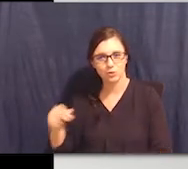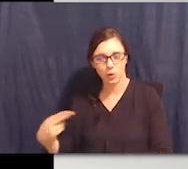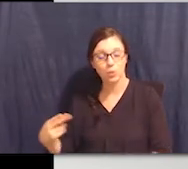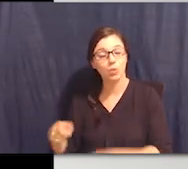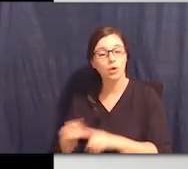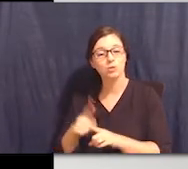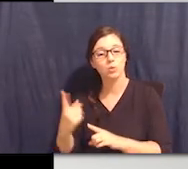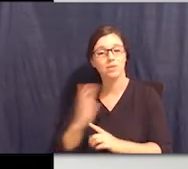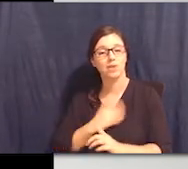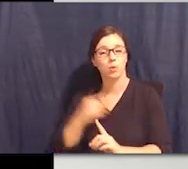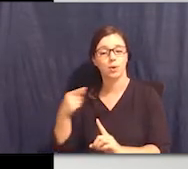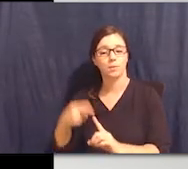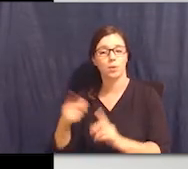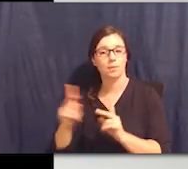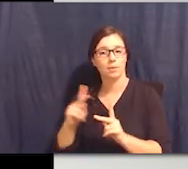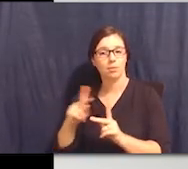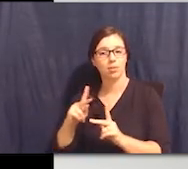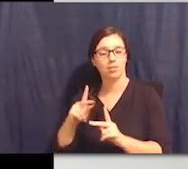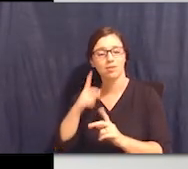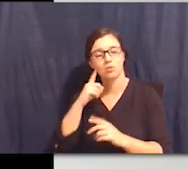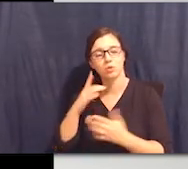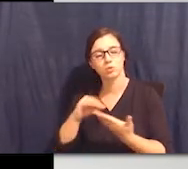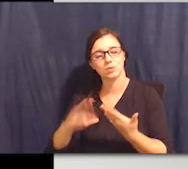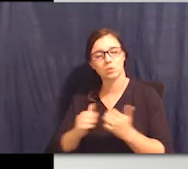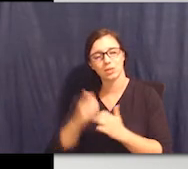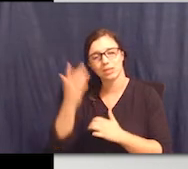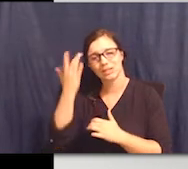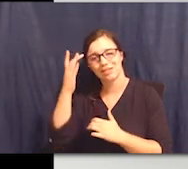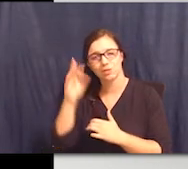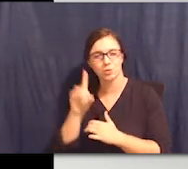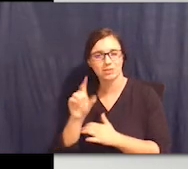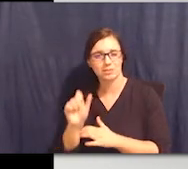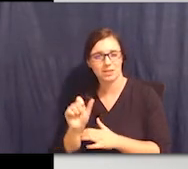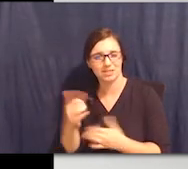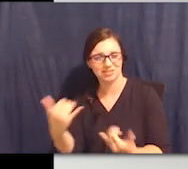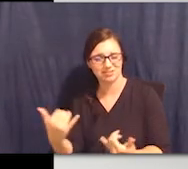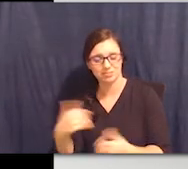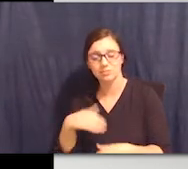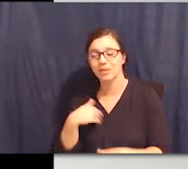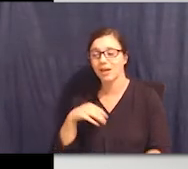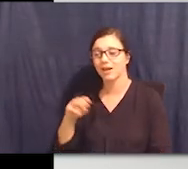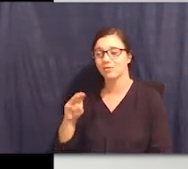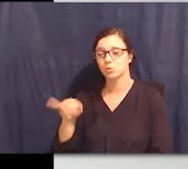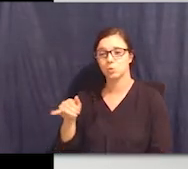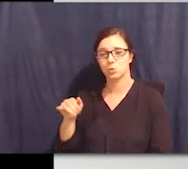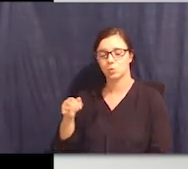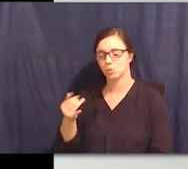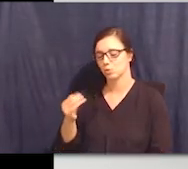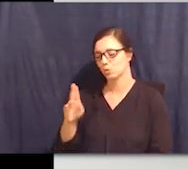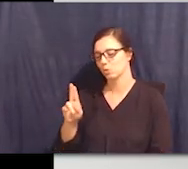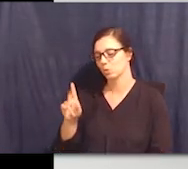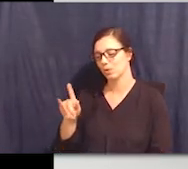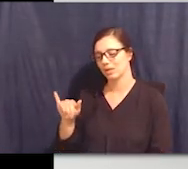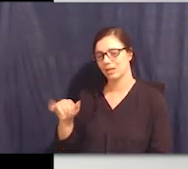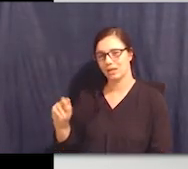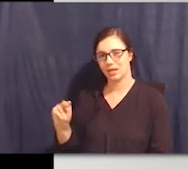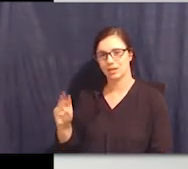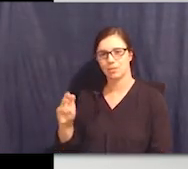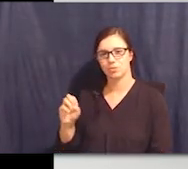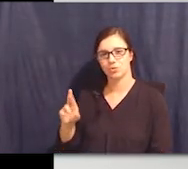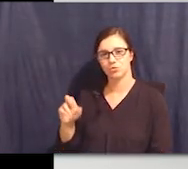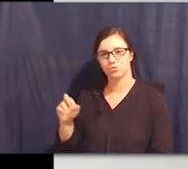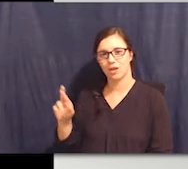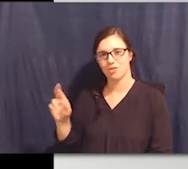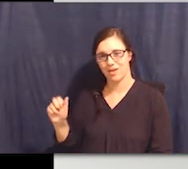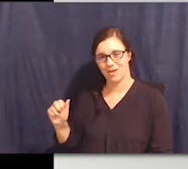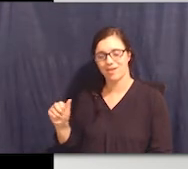also is one of our point people for students with intellectual disabilities currently. And then I have Mr. Julian Morera. He is one of our directors in our